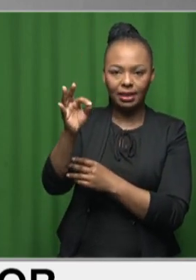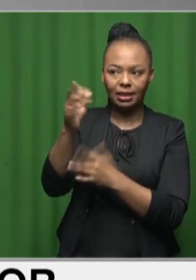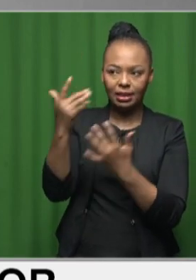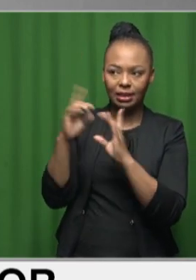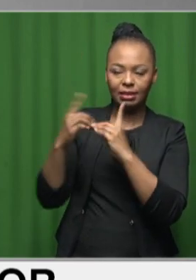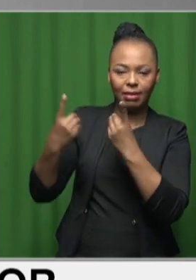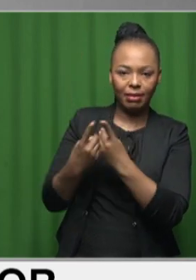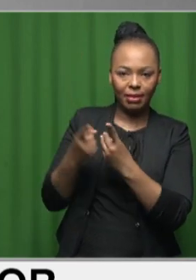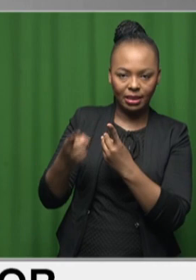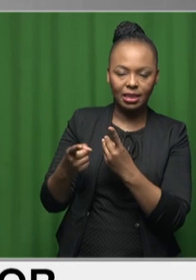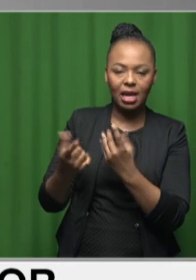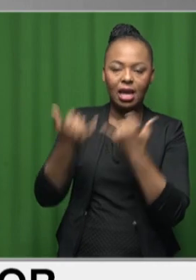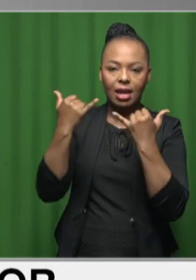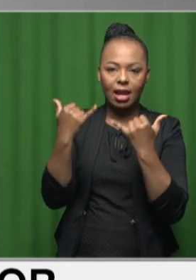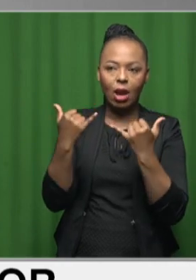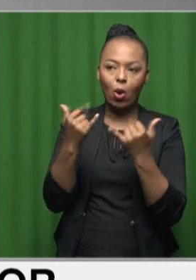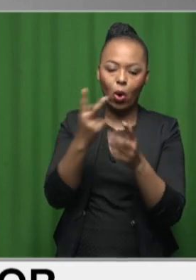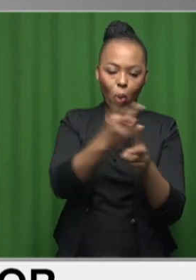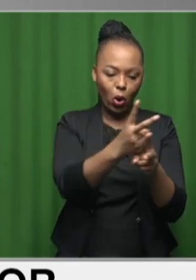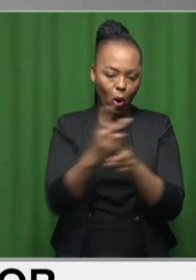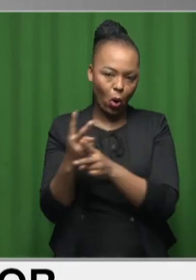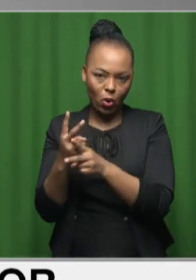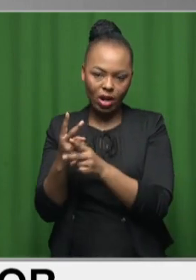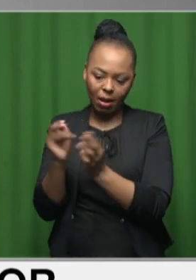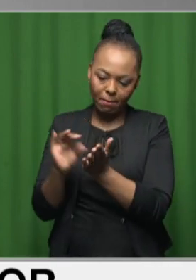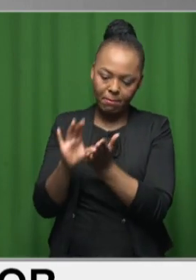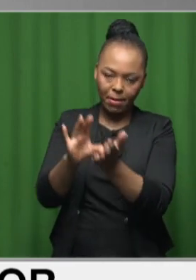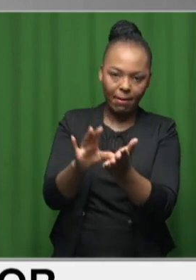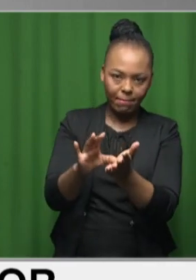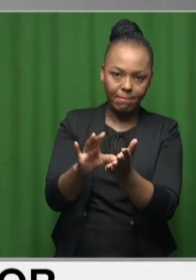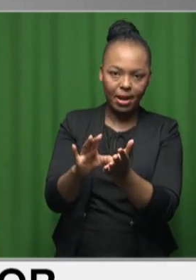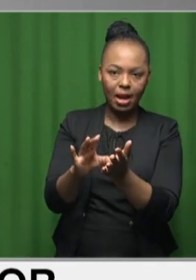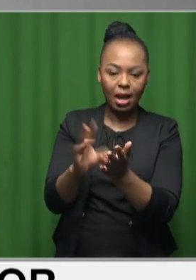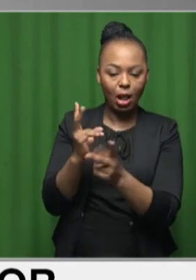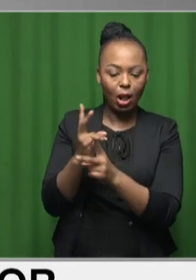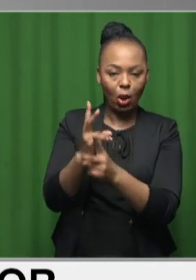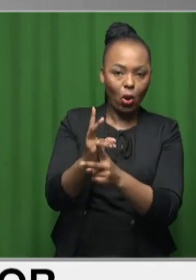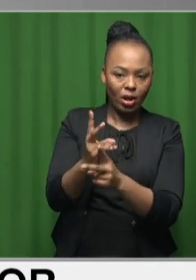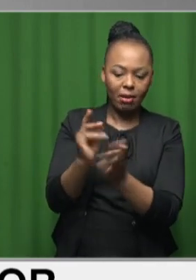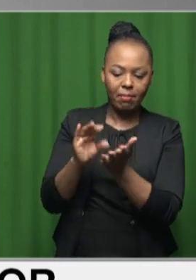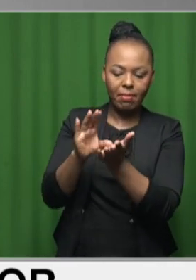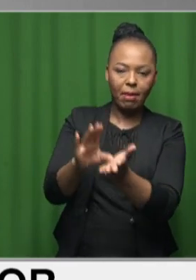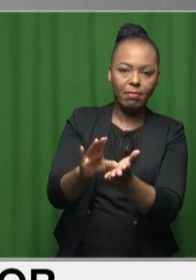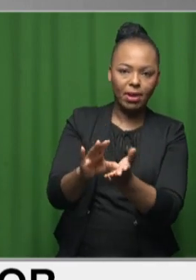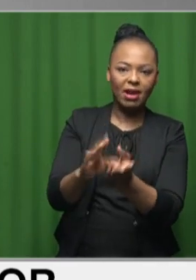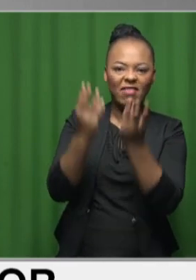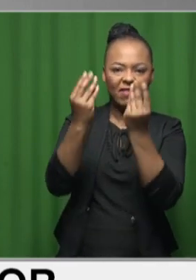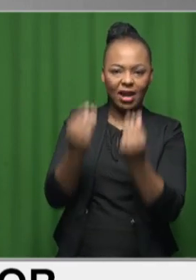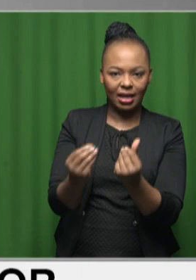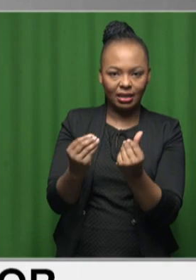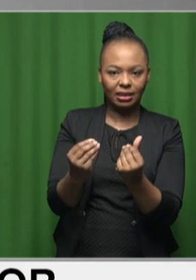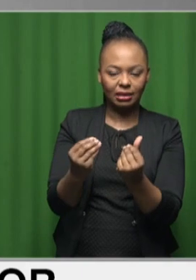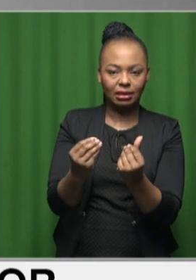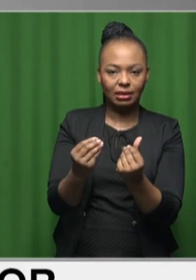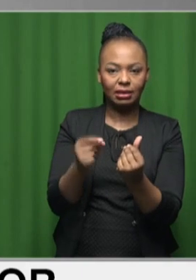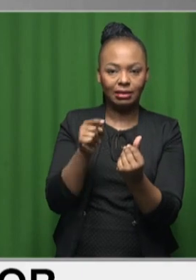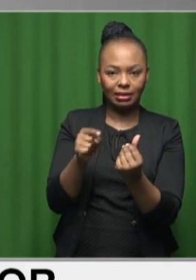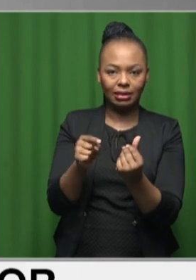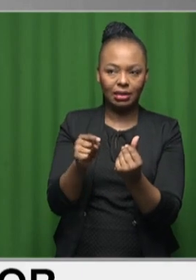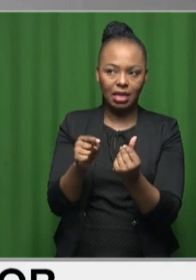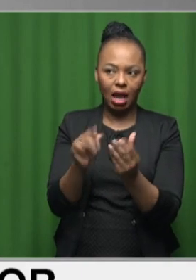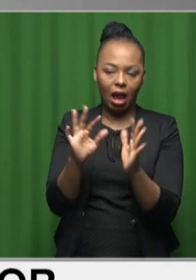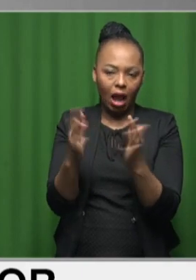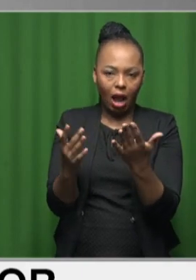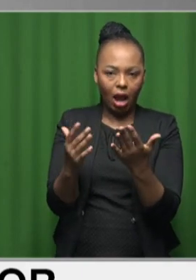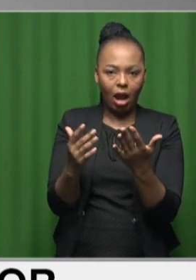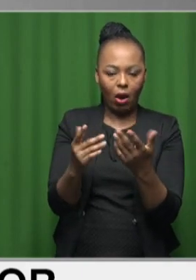outline the other areas of the loan that we'll be giving, the financing packaging that we are currently giving out. So in the next week, we